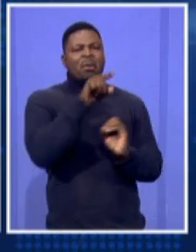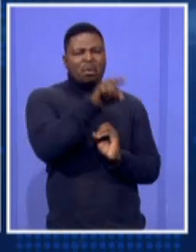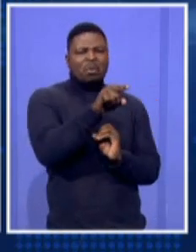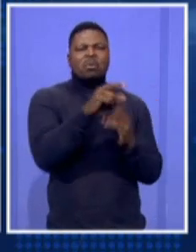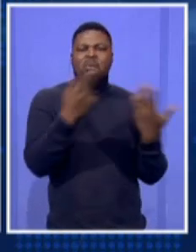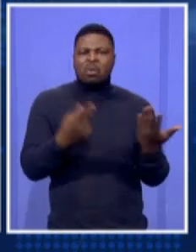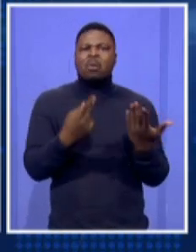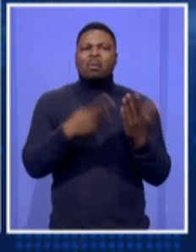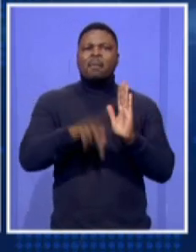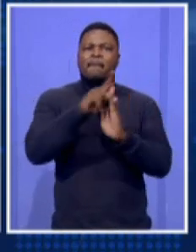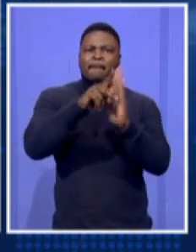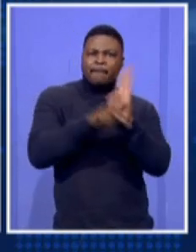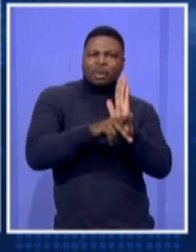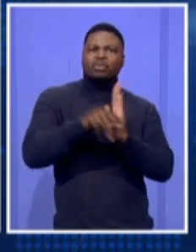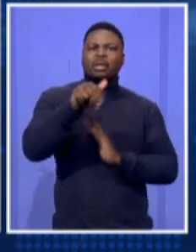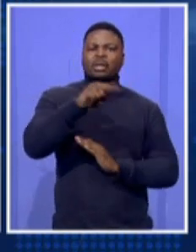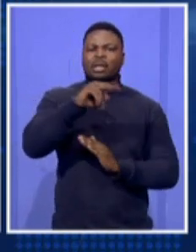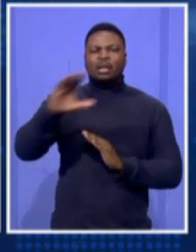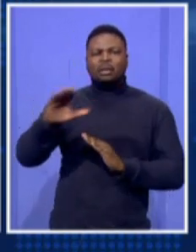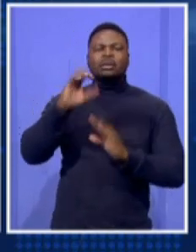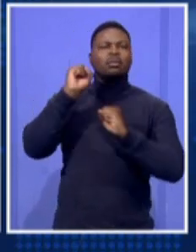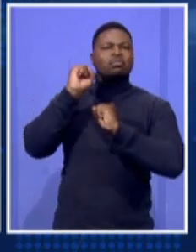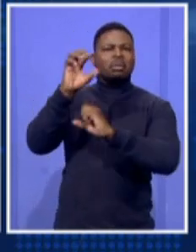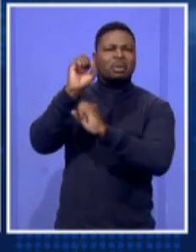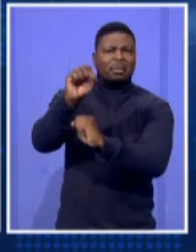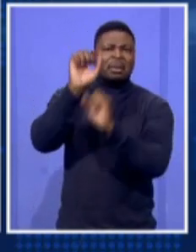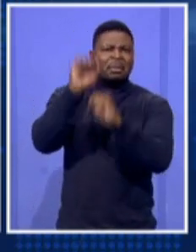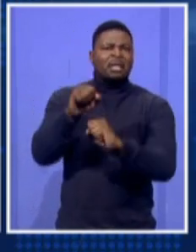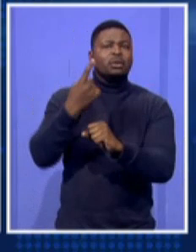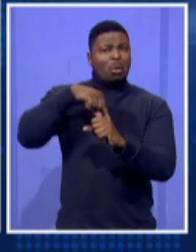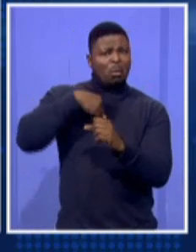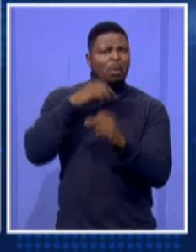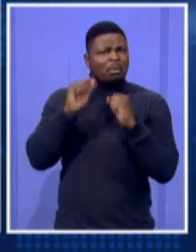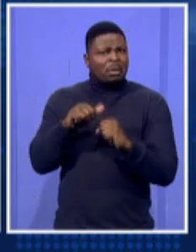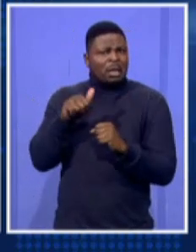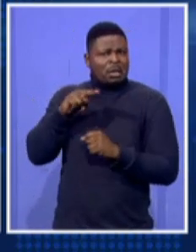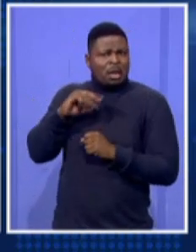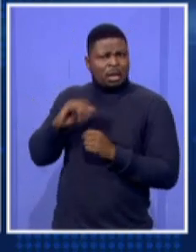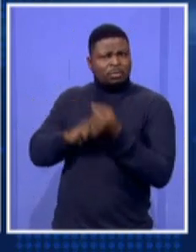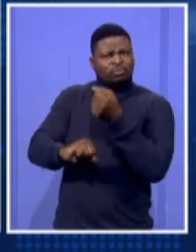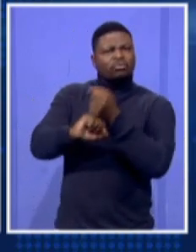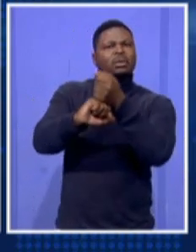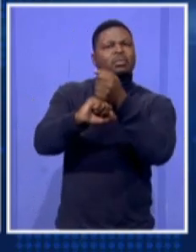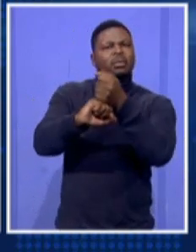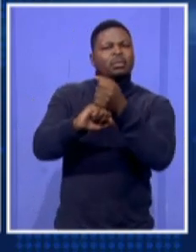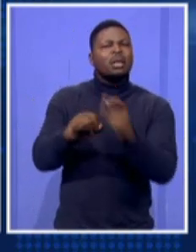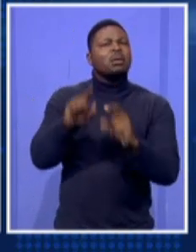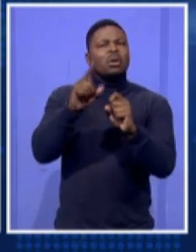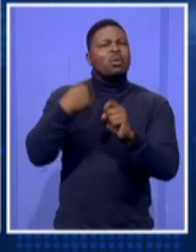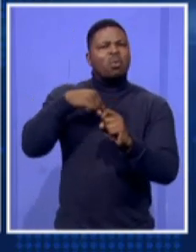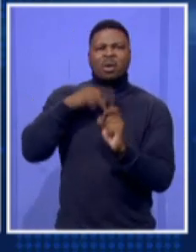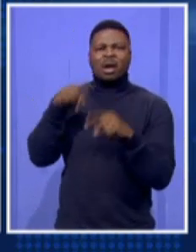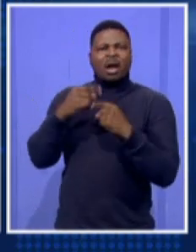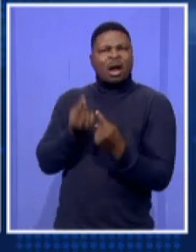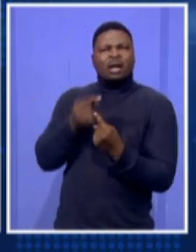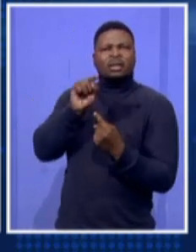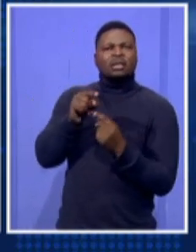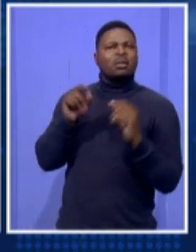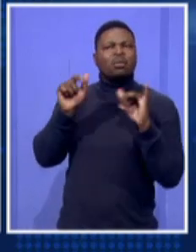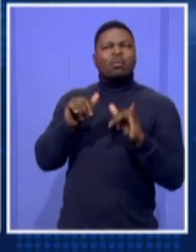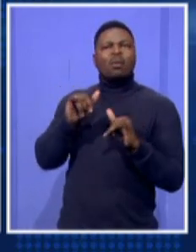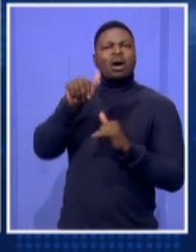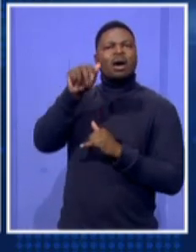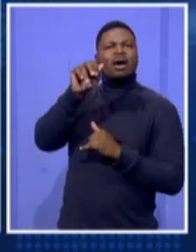of the ANC, and we fully support him. And we're not going to stand by, allow him to be attacked by a group that